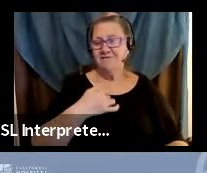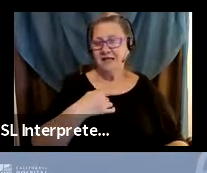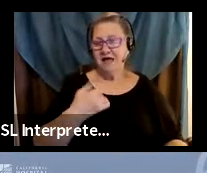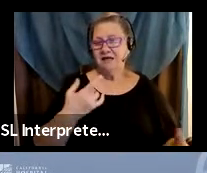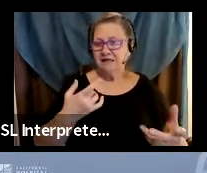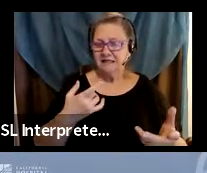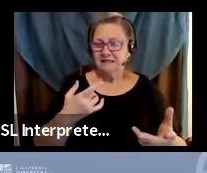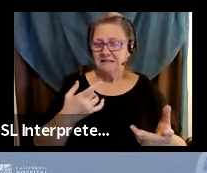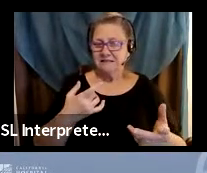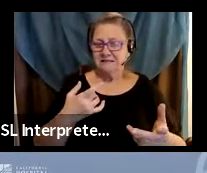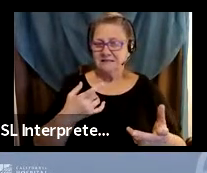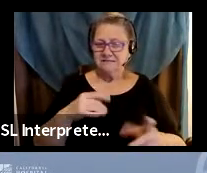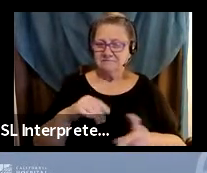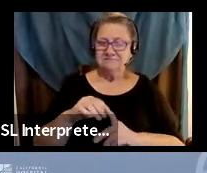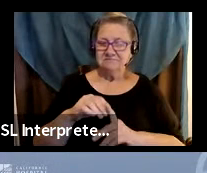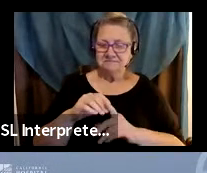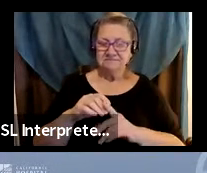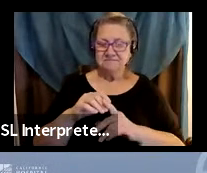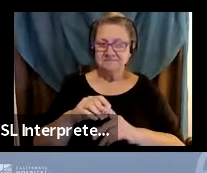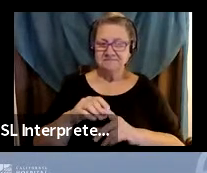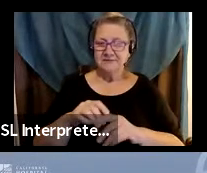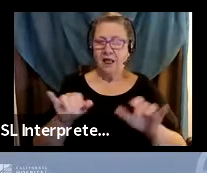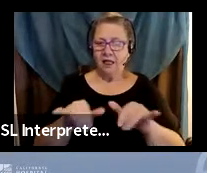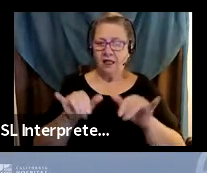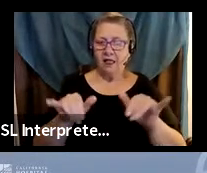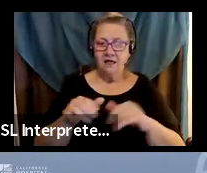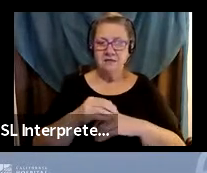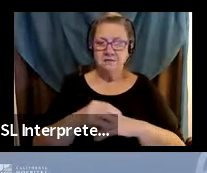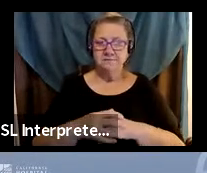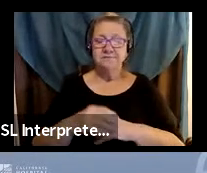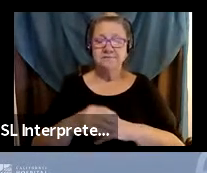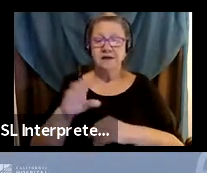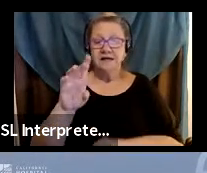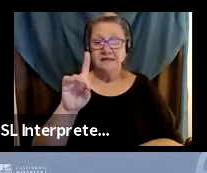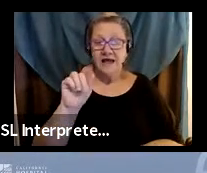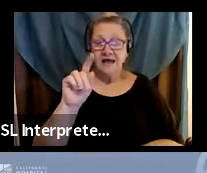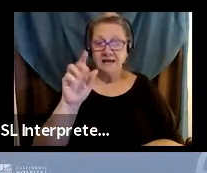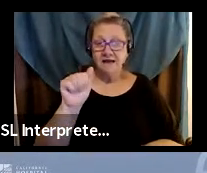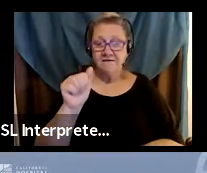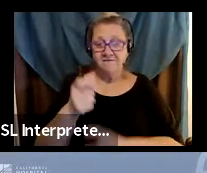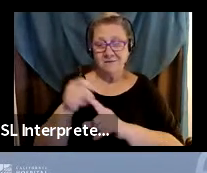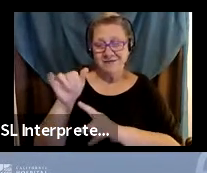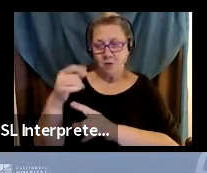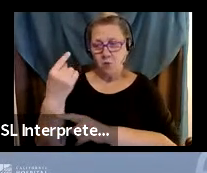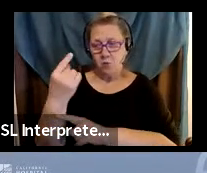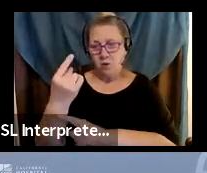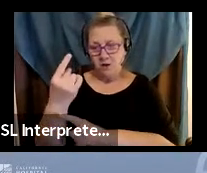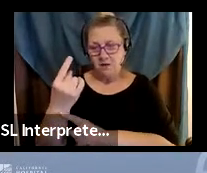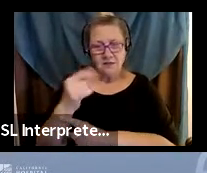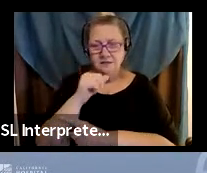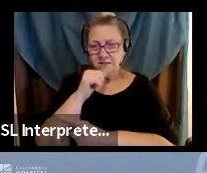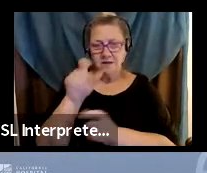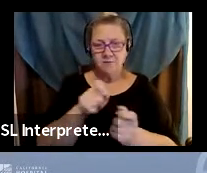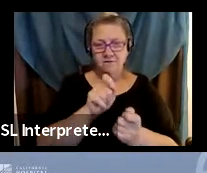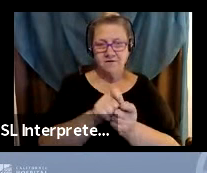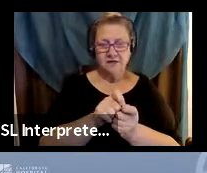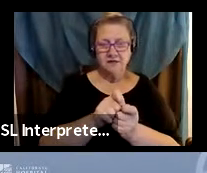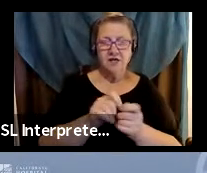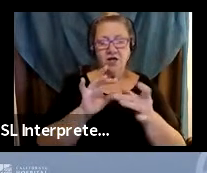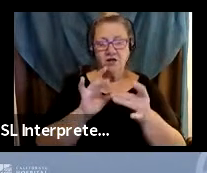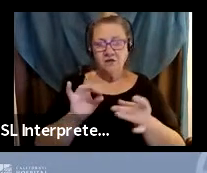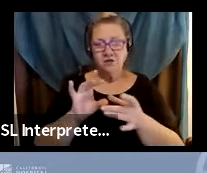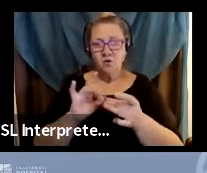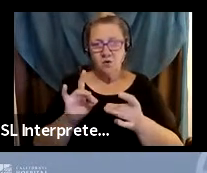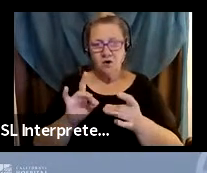if part of what's holding up the process is that the data is not perfect, the story of race in this country is not